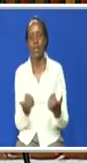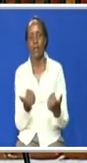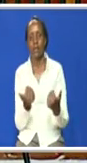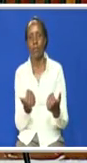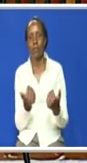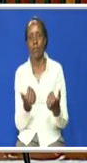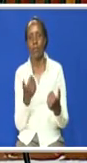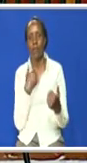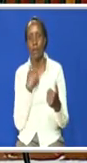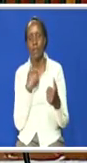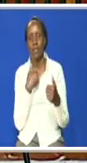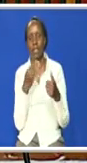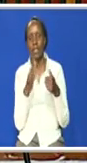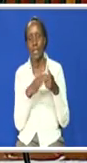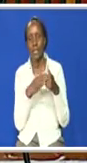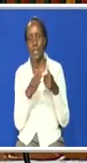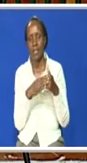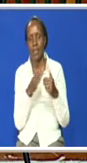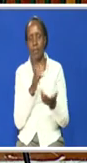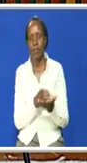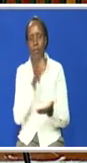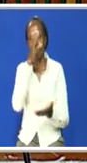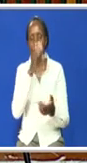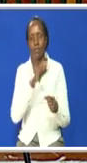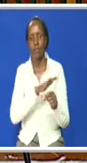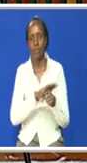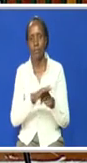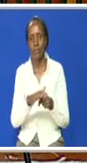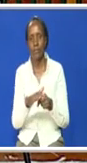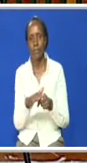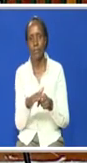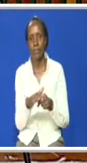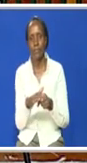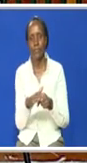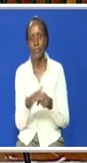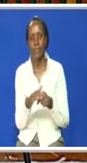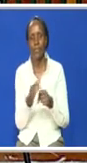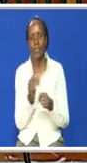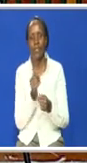are nine bottle tops. Dear Lana,